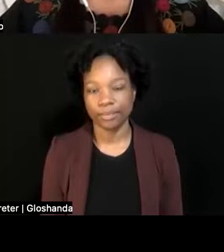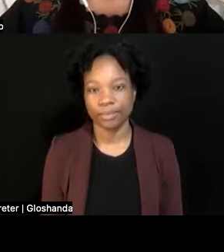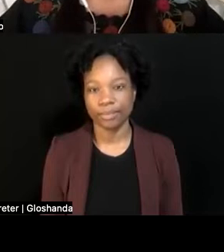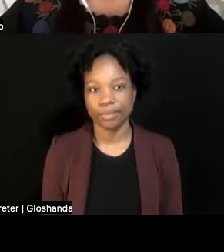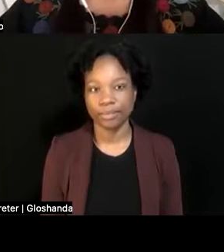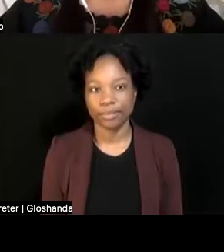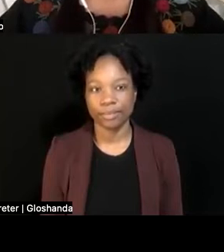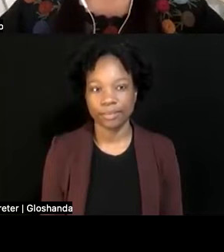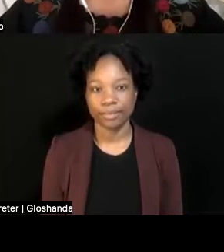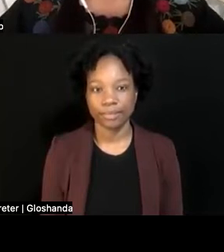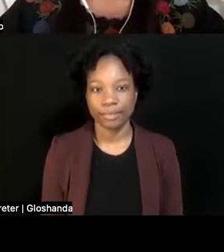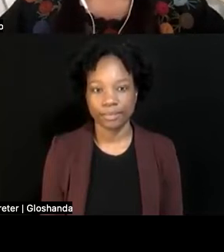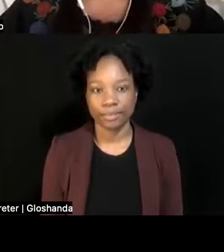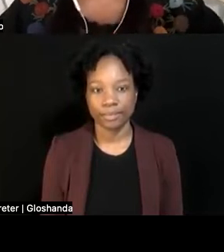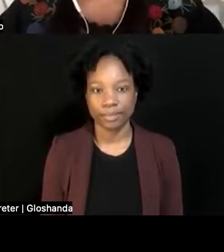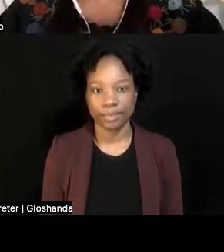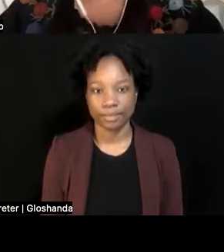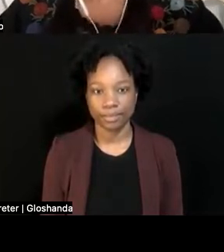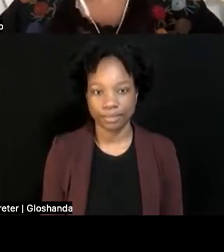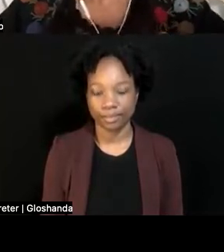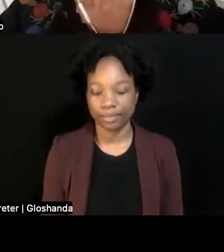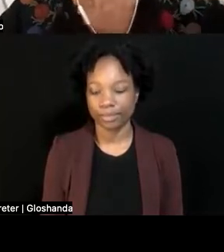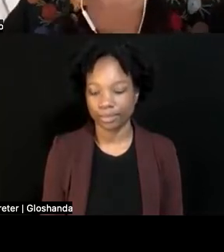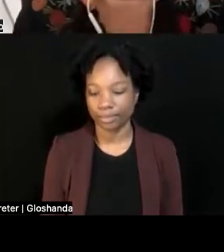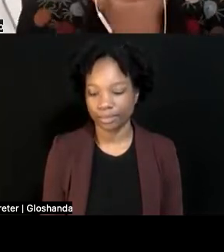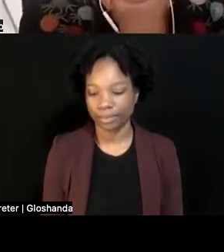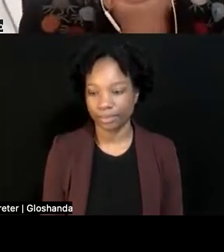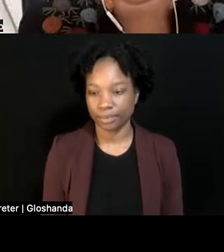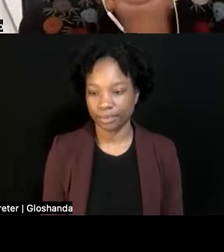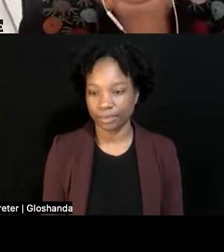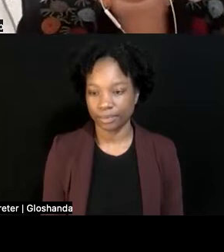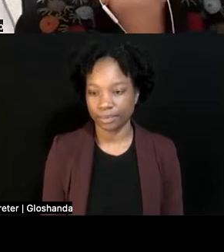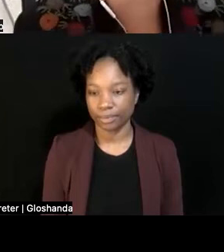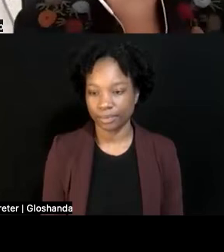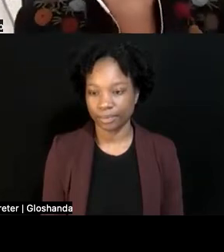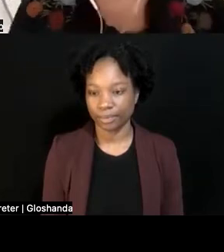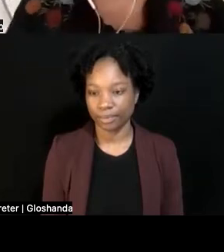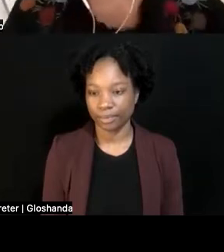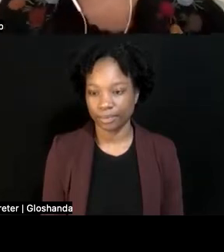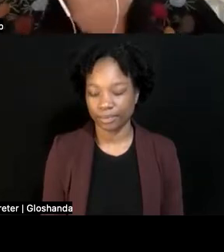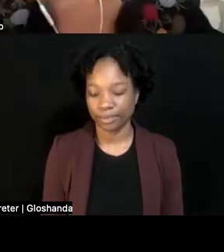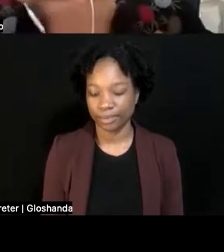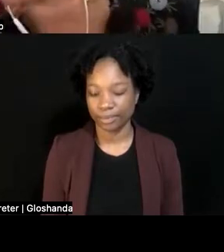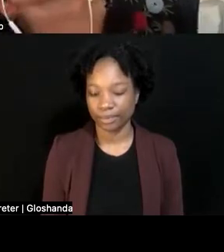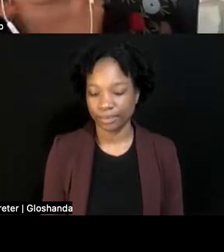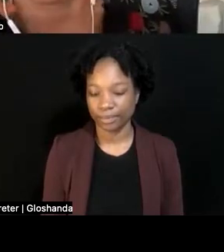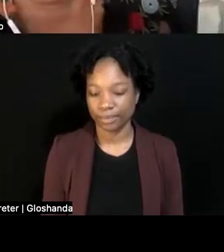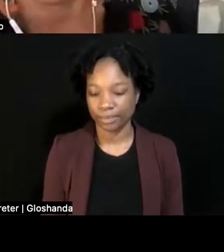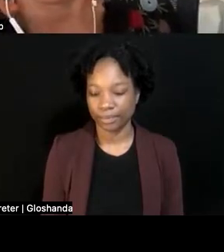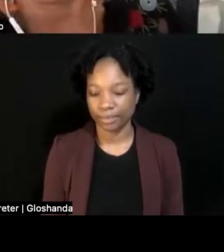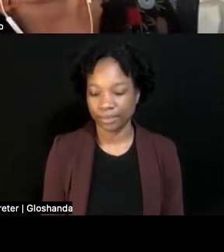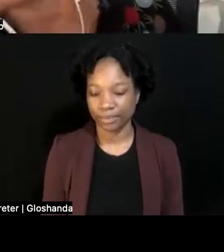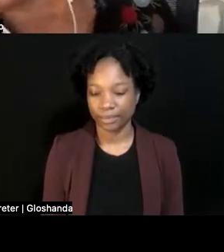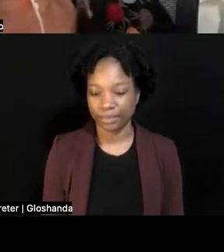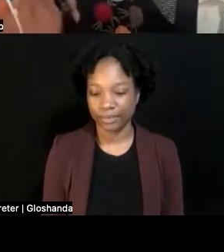estudiante de cantonesa de francés, de irlandés y por eso me complace